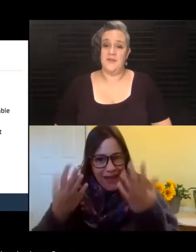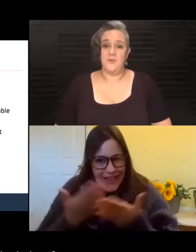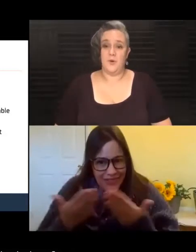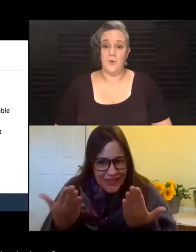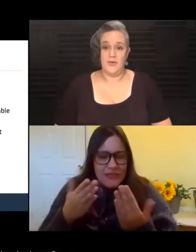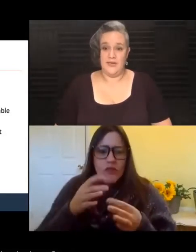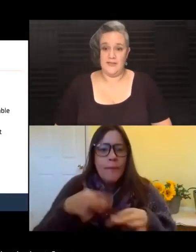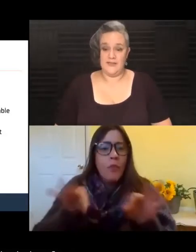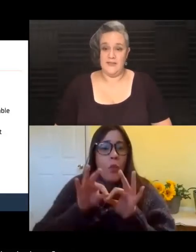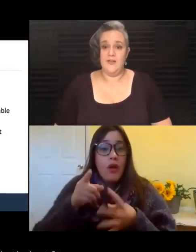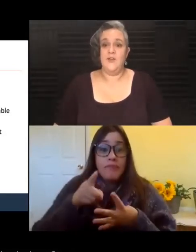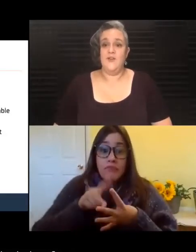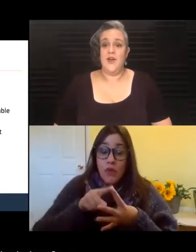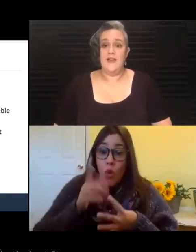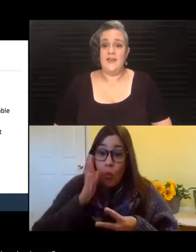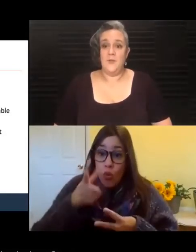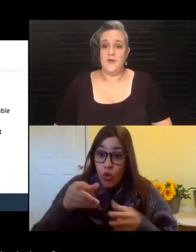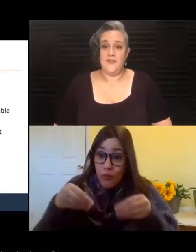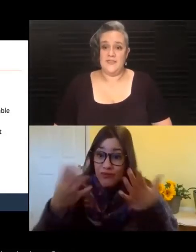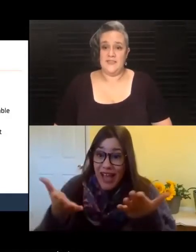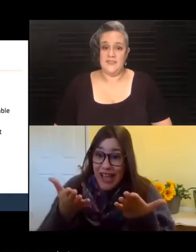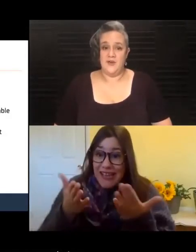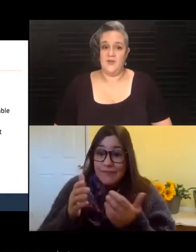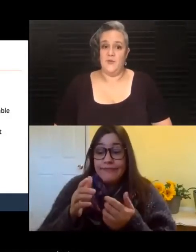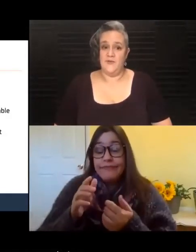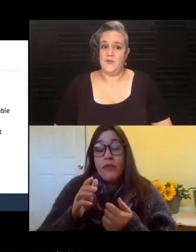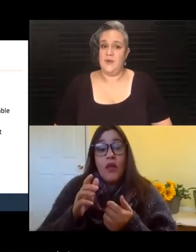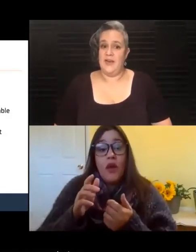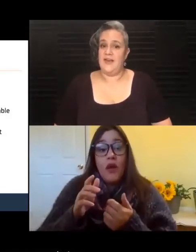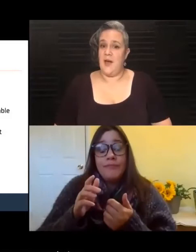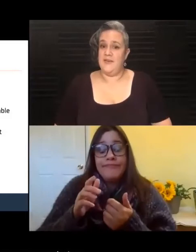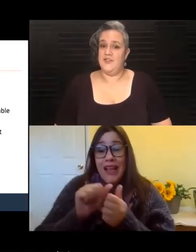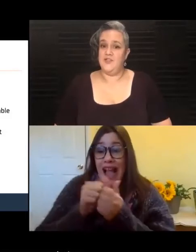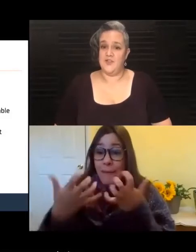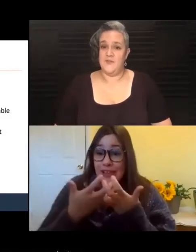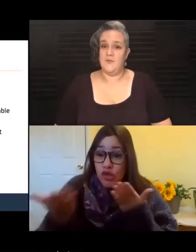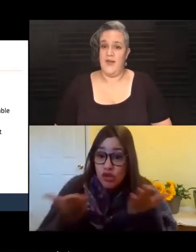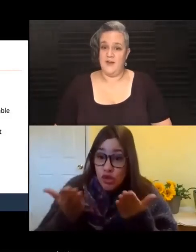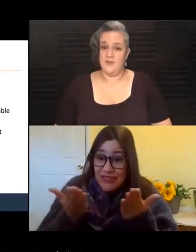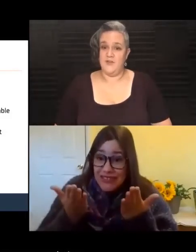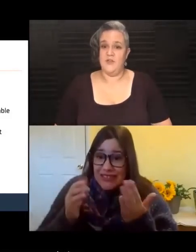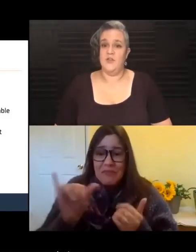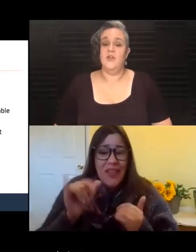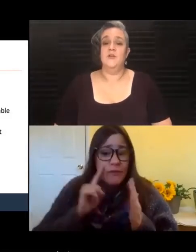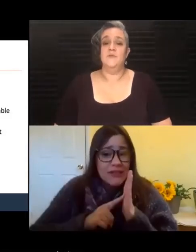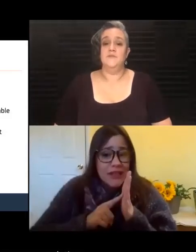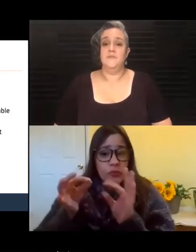best fit for your needs. There are any number of things to consider, one of the first being accommodation service providers.